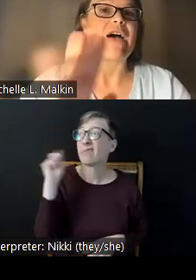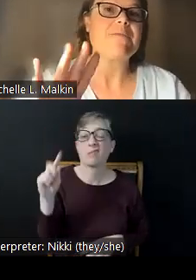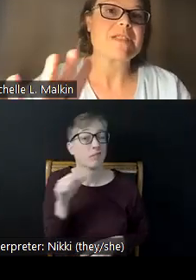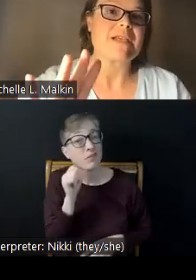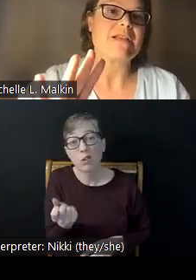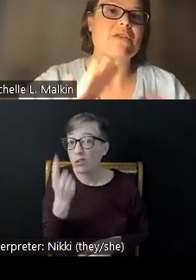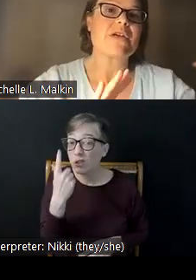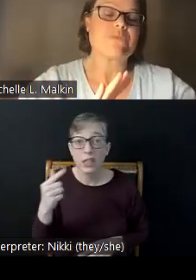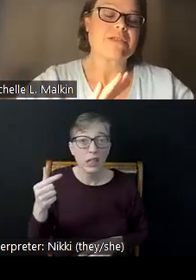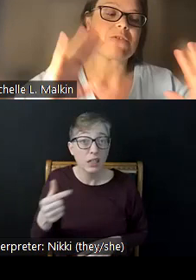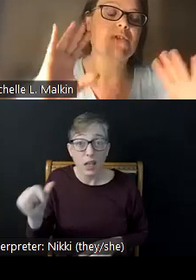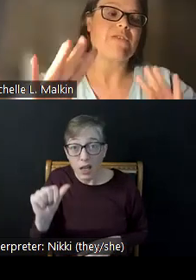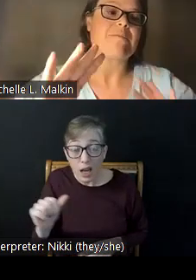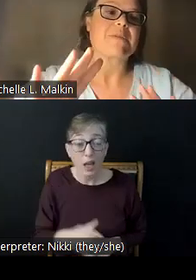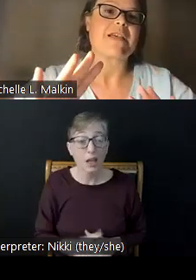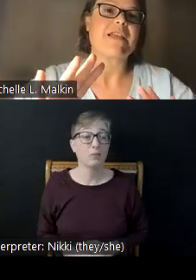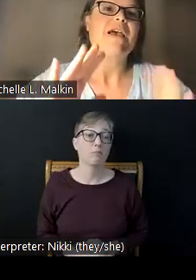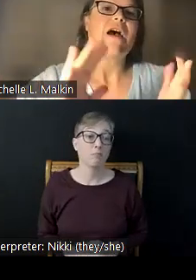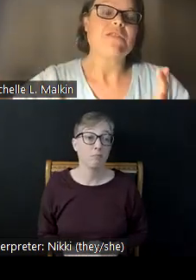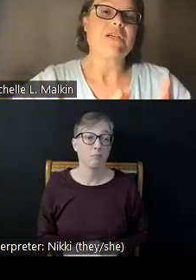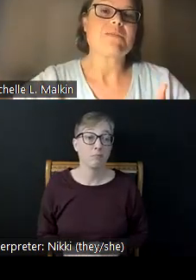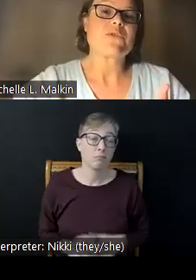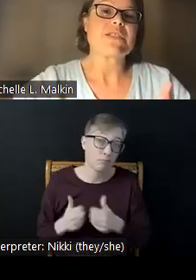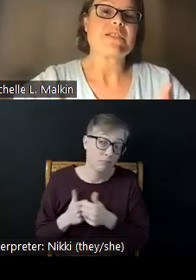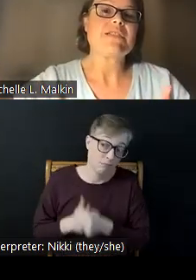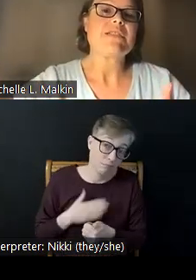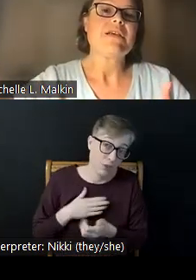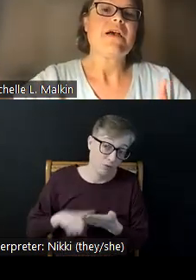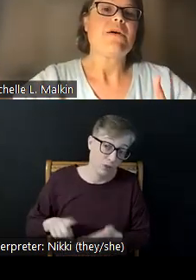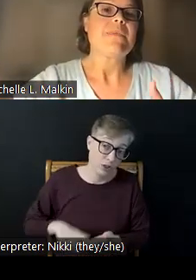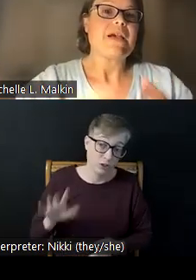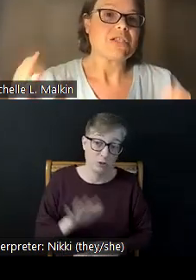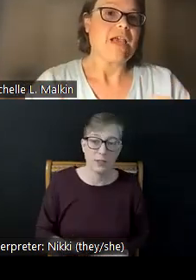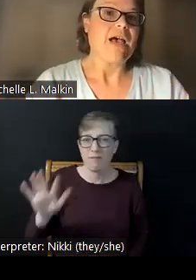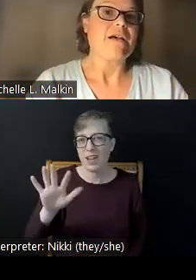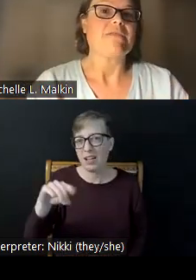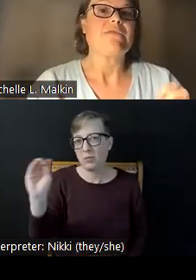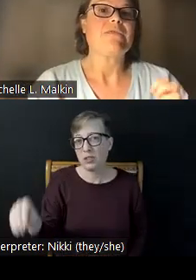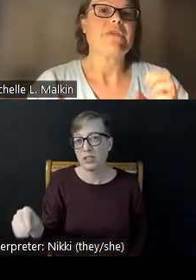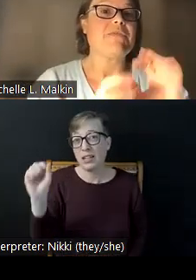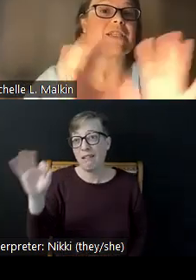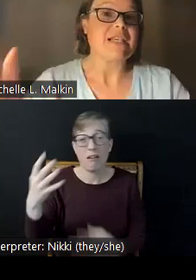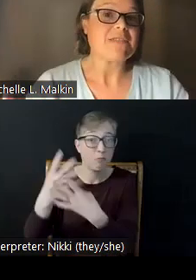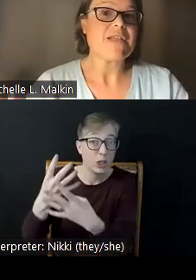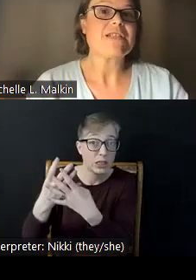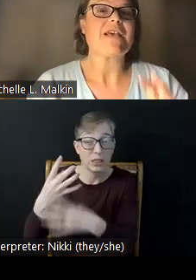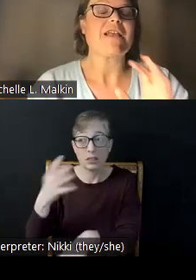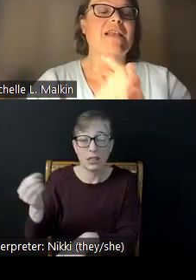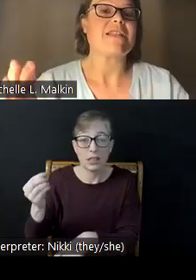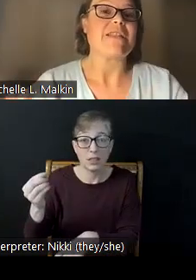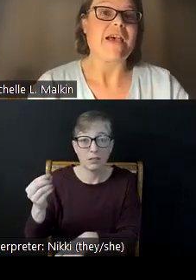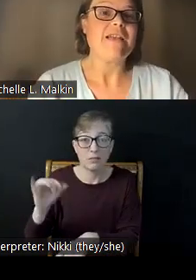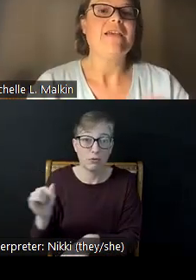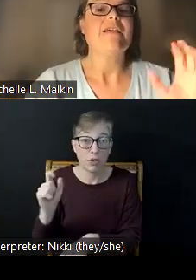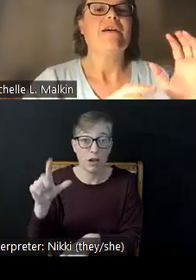Only 5%, according to research, only 5% of jails and prisons actually have even assessed for this, and